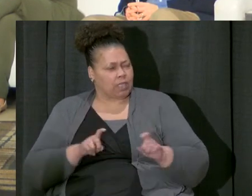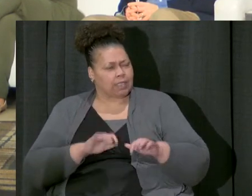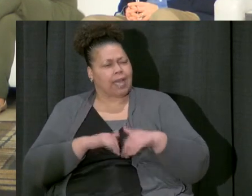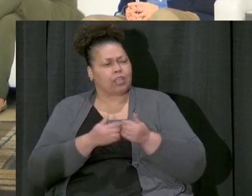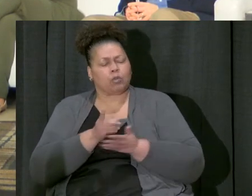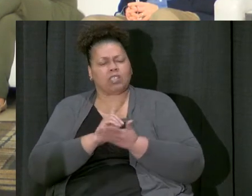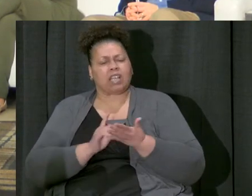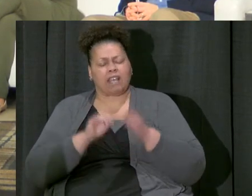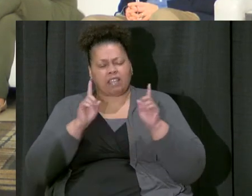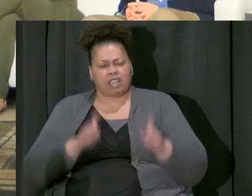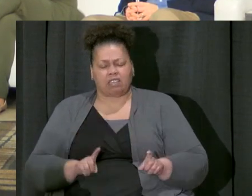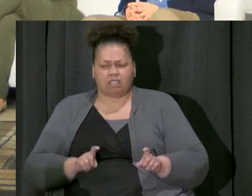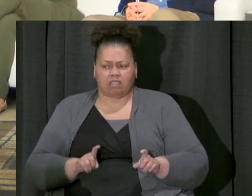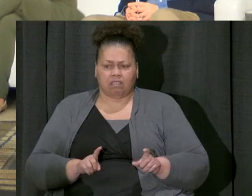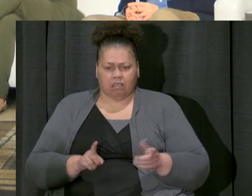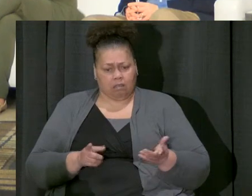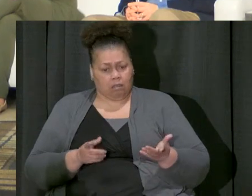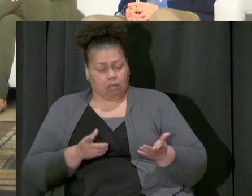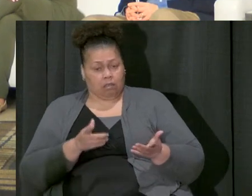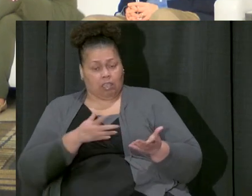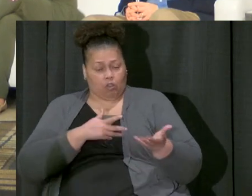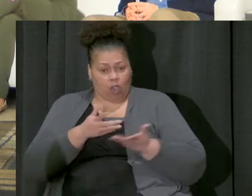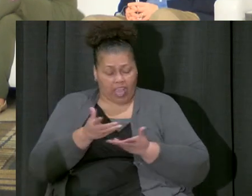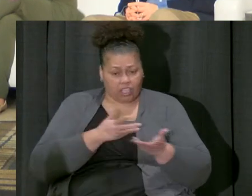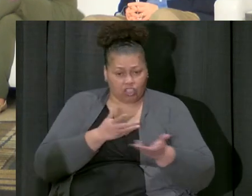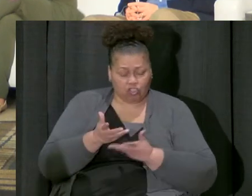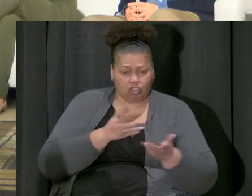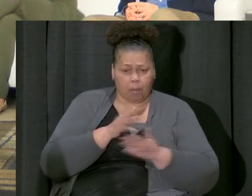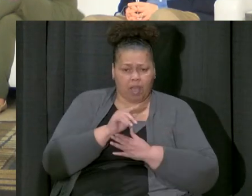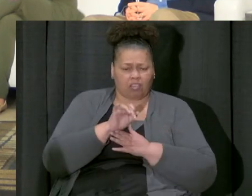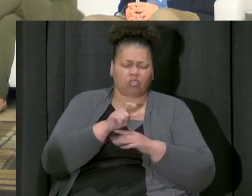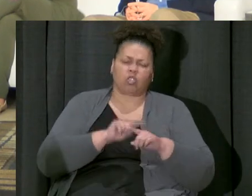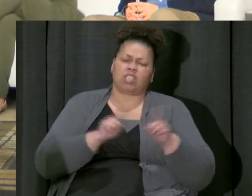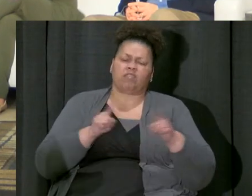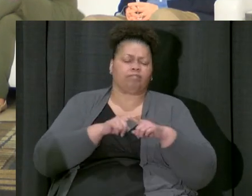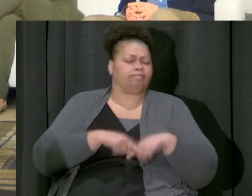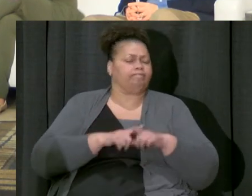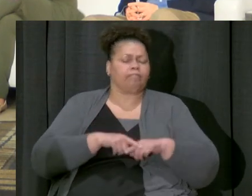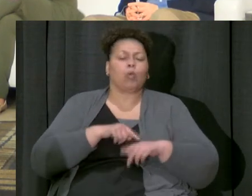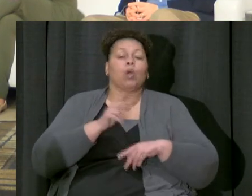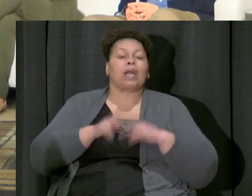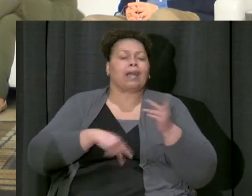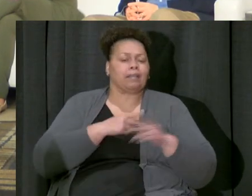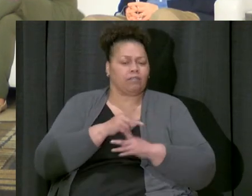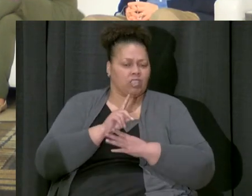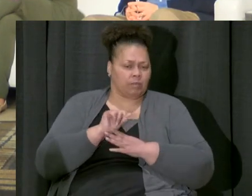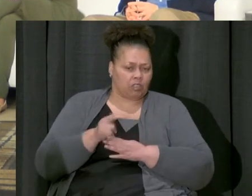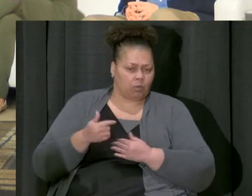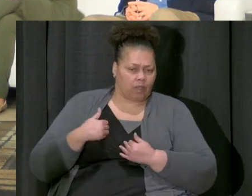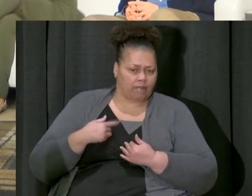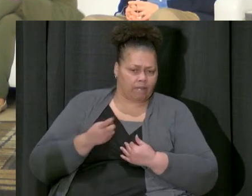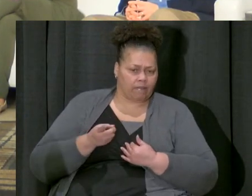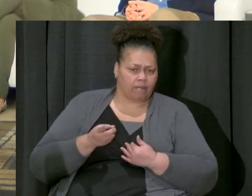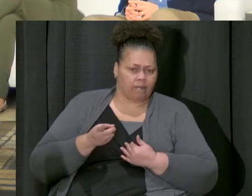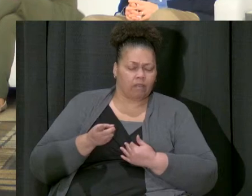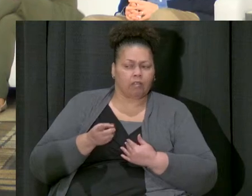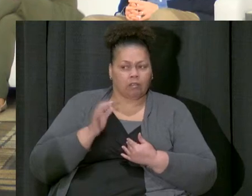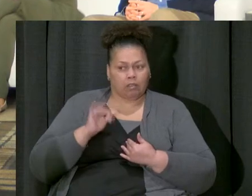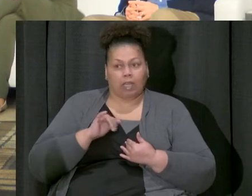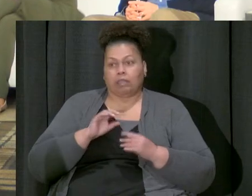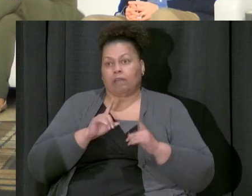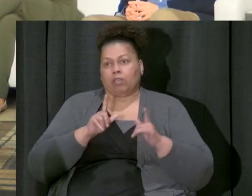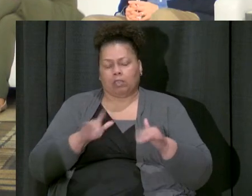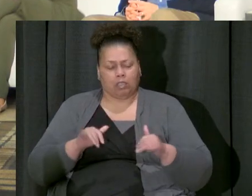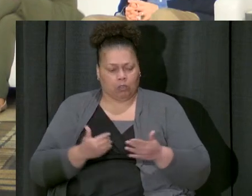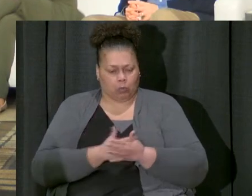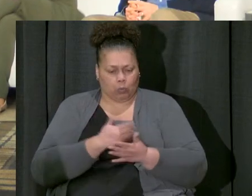tests? Because we interaction models are going to be different depending on the type of disability that they have. So that definitely presents a new